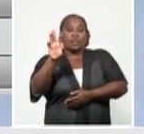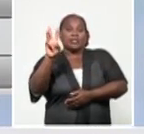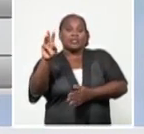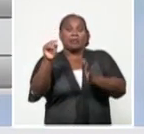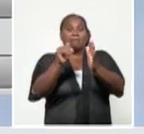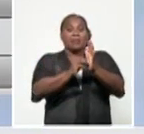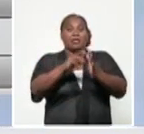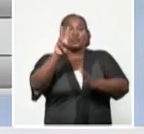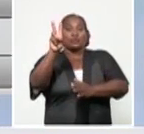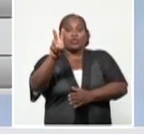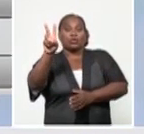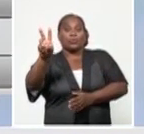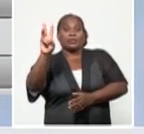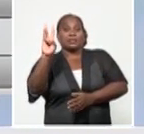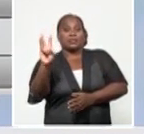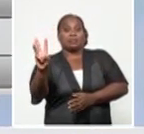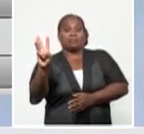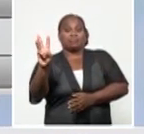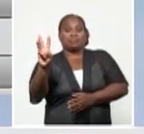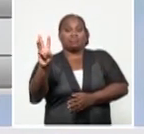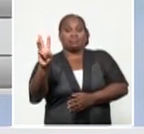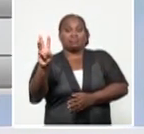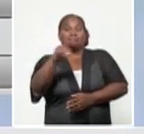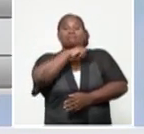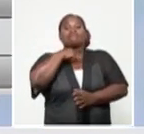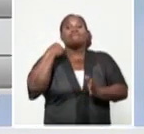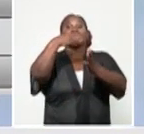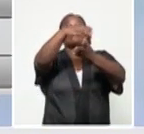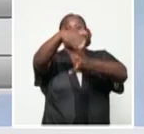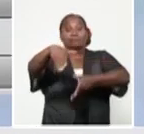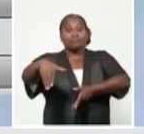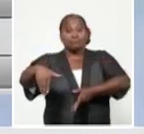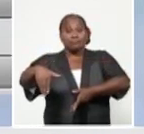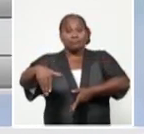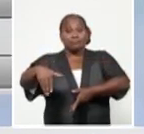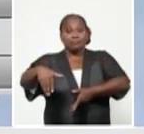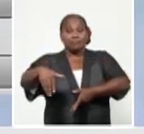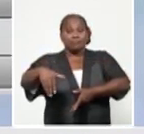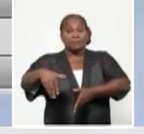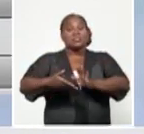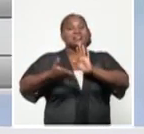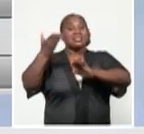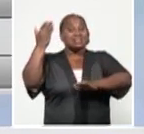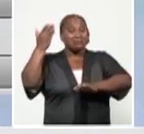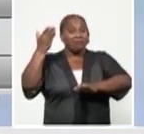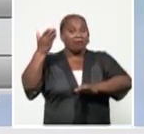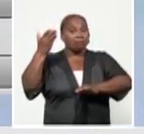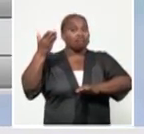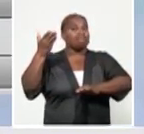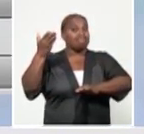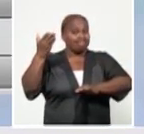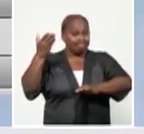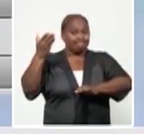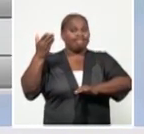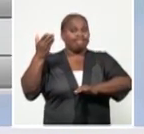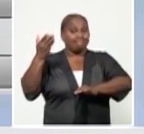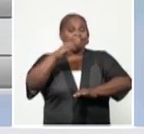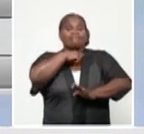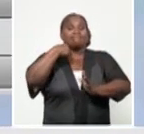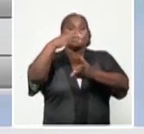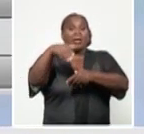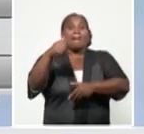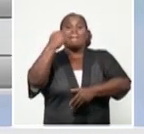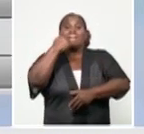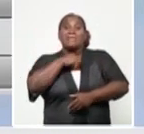283,223 people were diagnosed with the virus yesterday. Yesterday, a high number of people died of the virus,